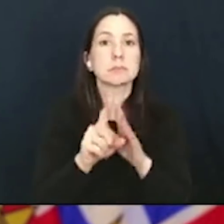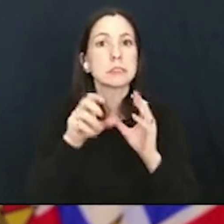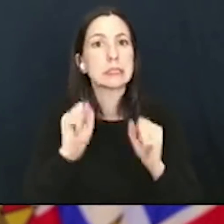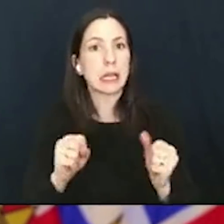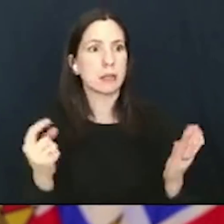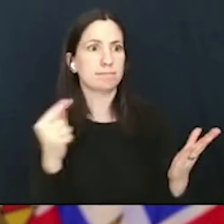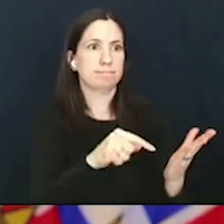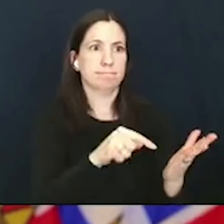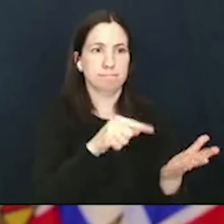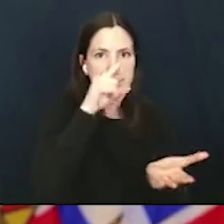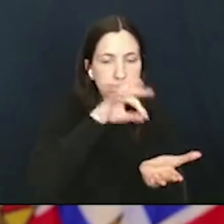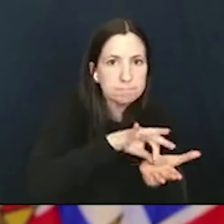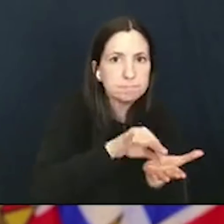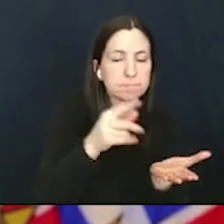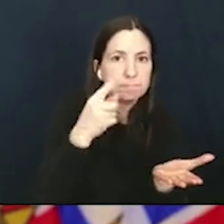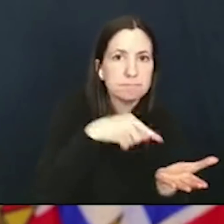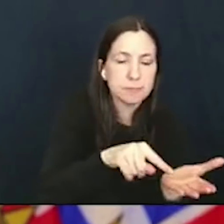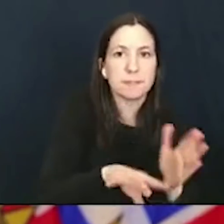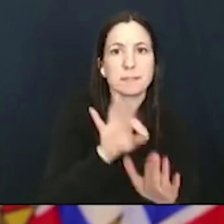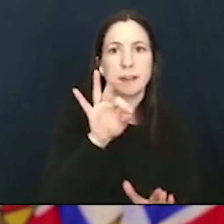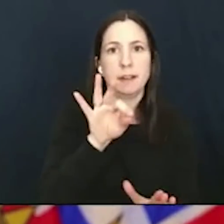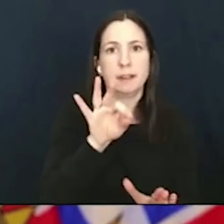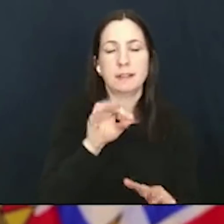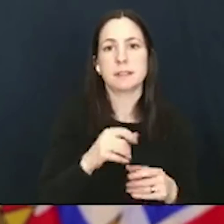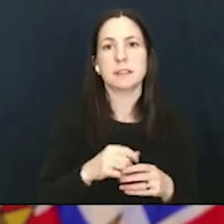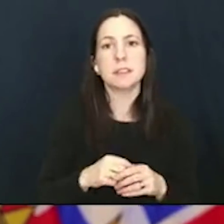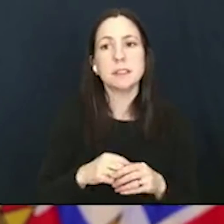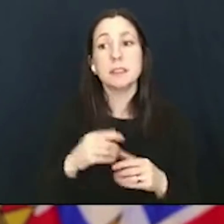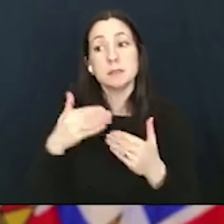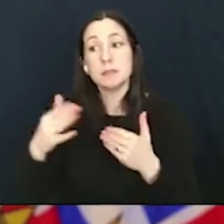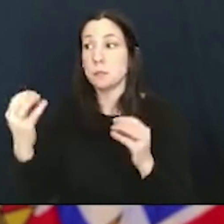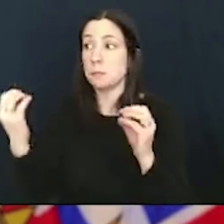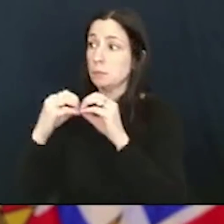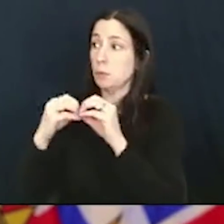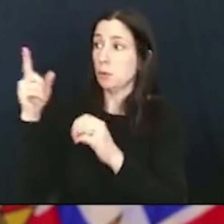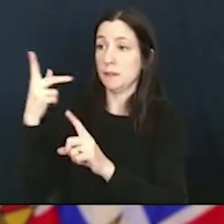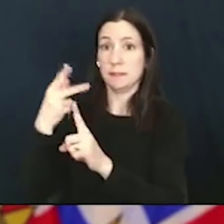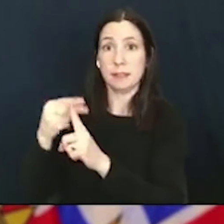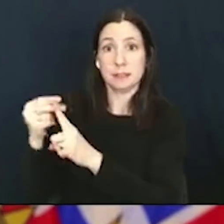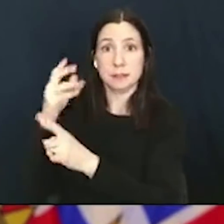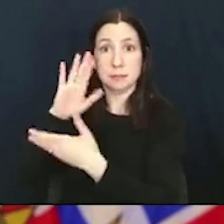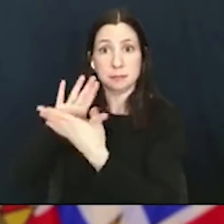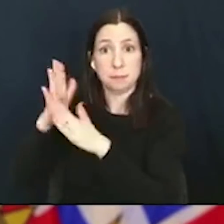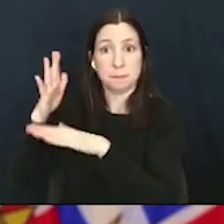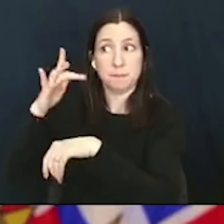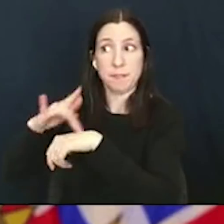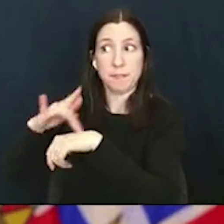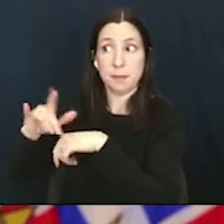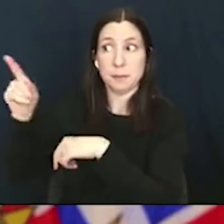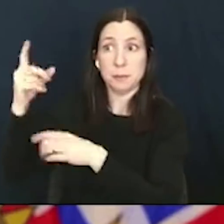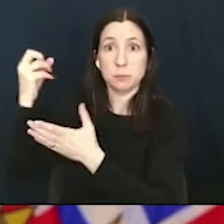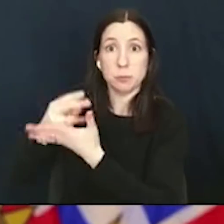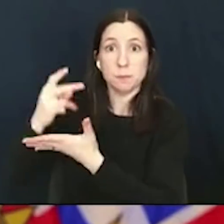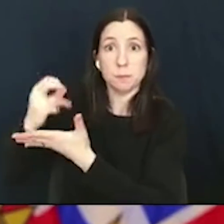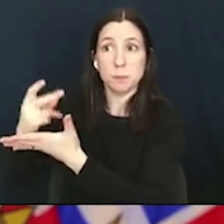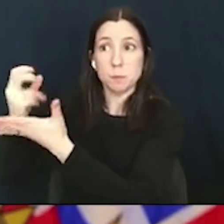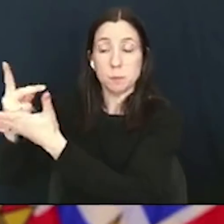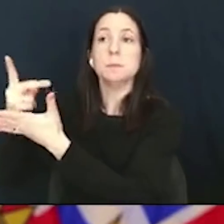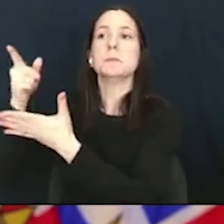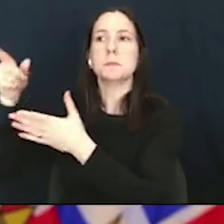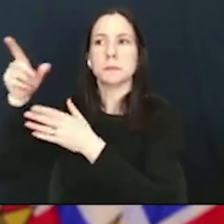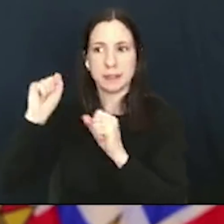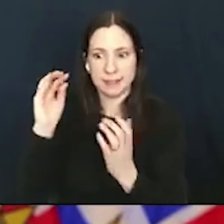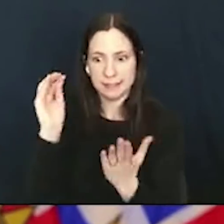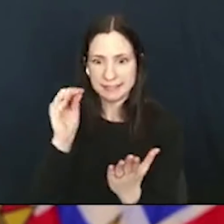more critically important. But also, we want to make sure that we have a seamless ability for people